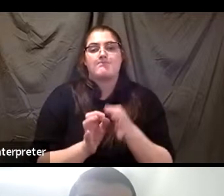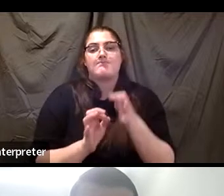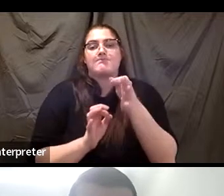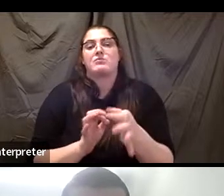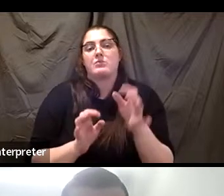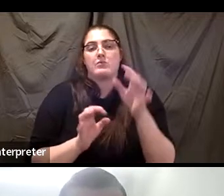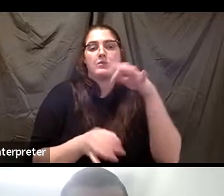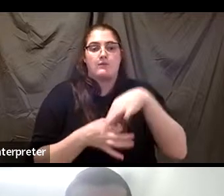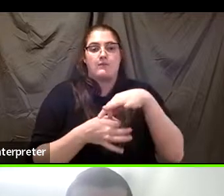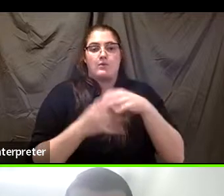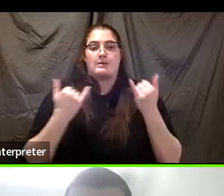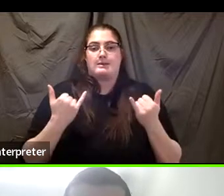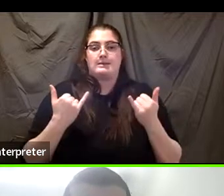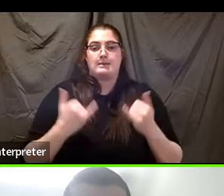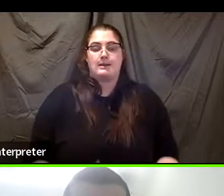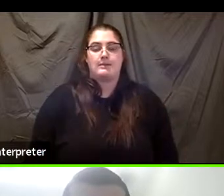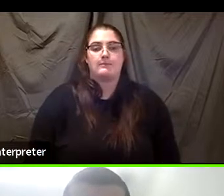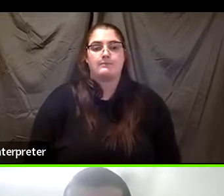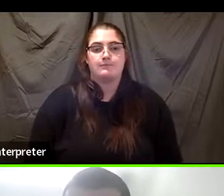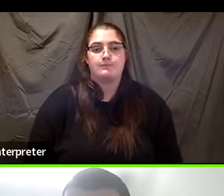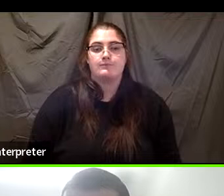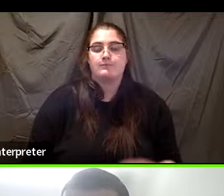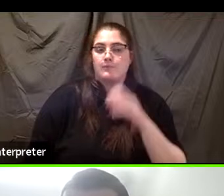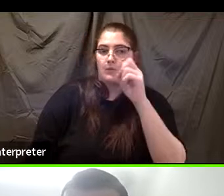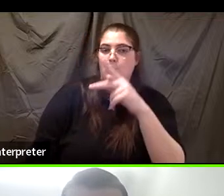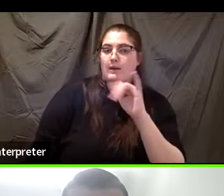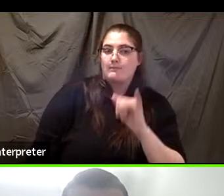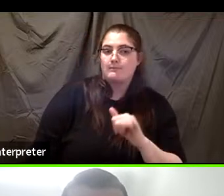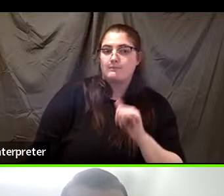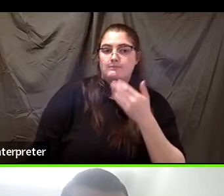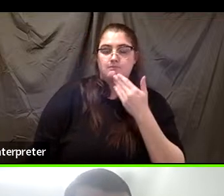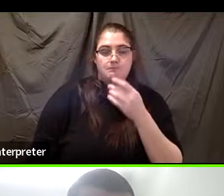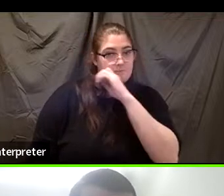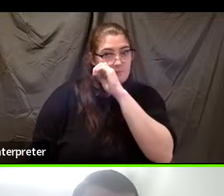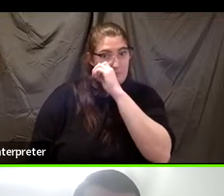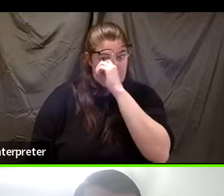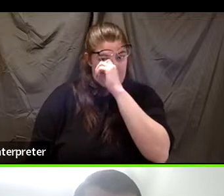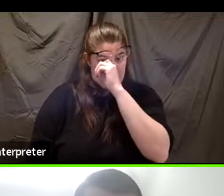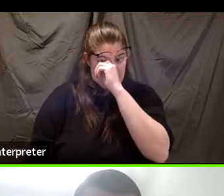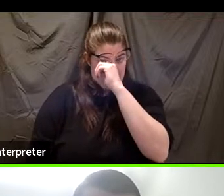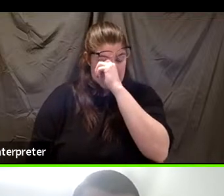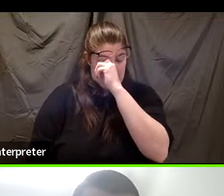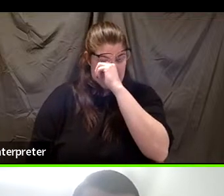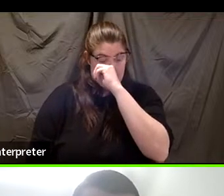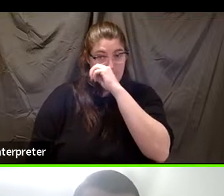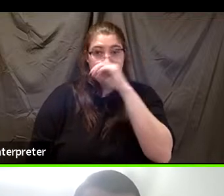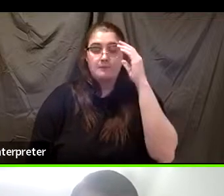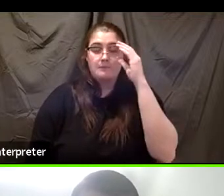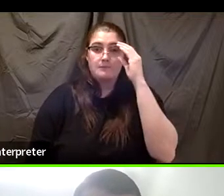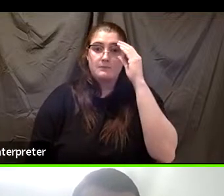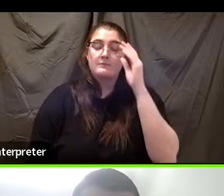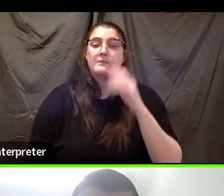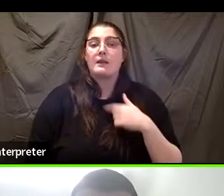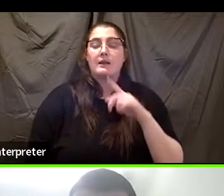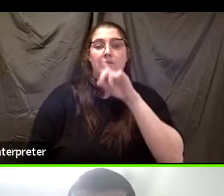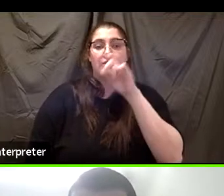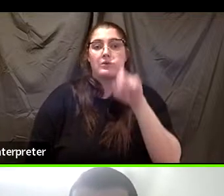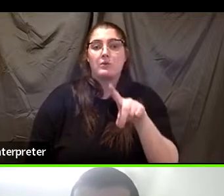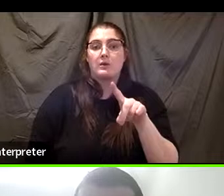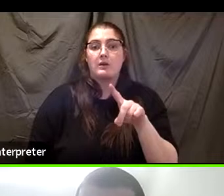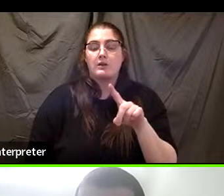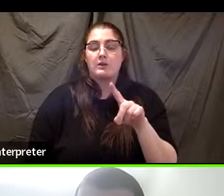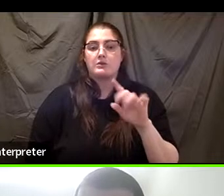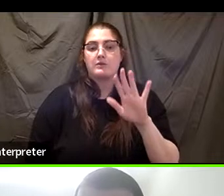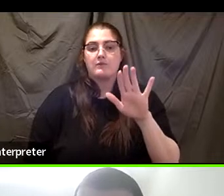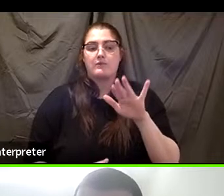today. All right, that's what I thought. I have a question about the just the way that you laid it